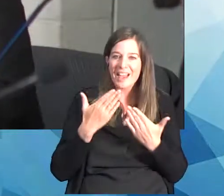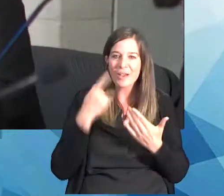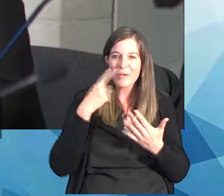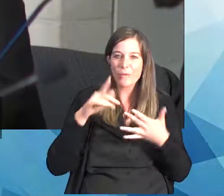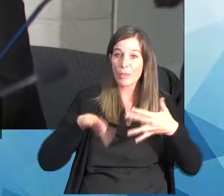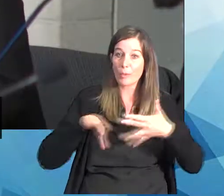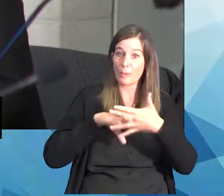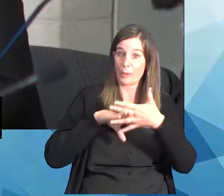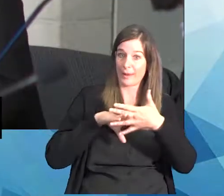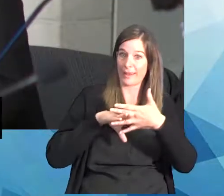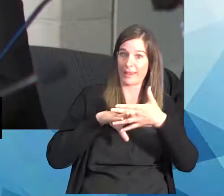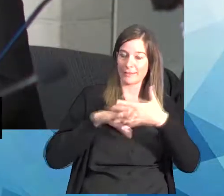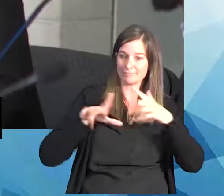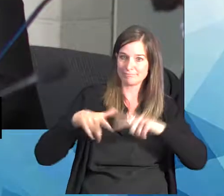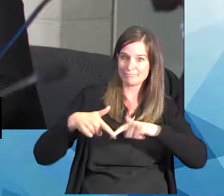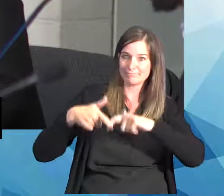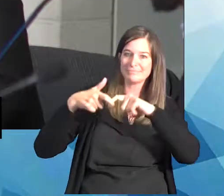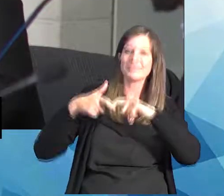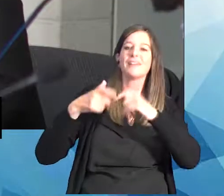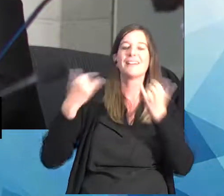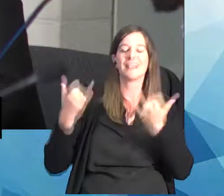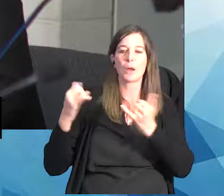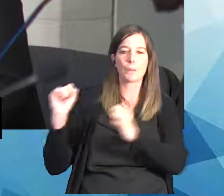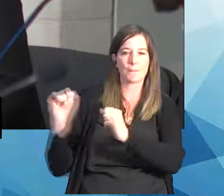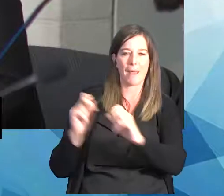We were resuming